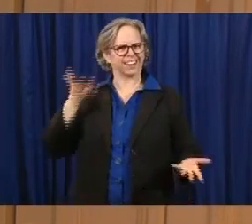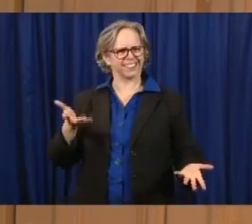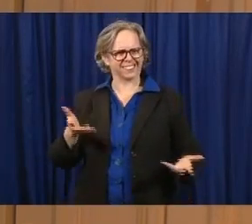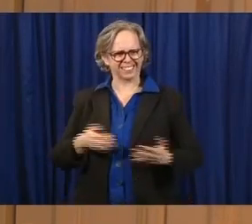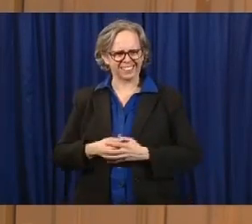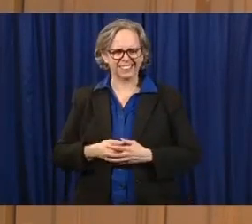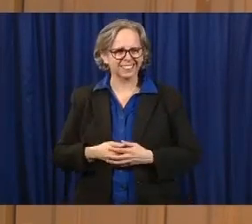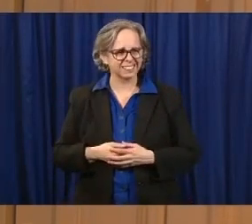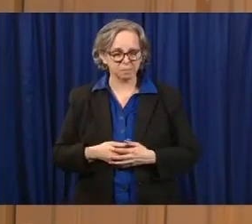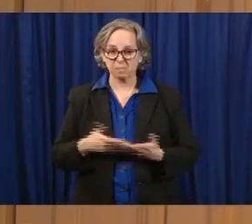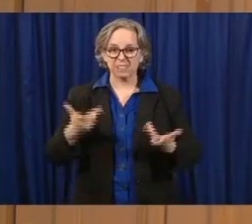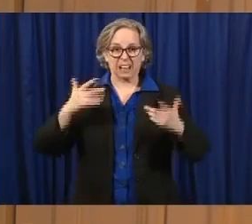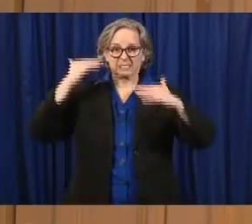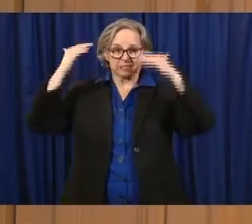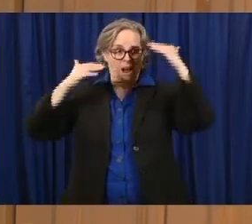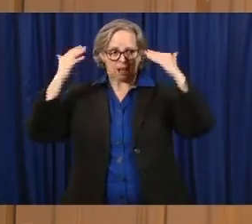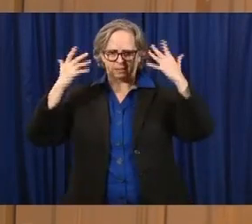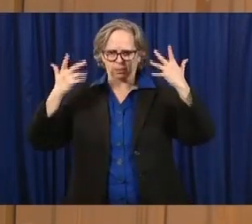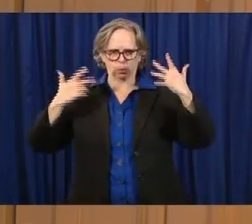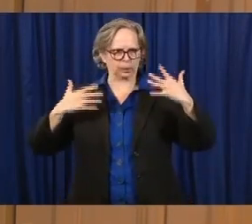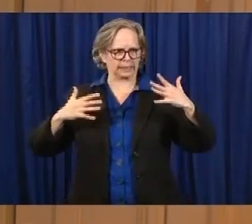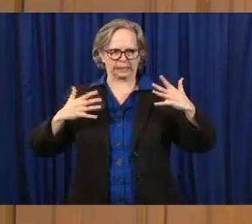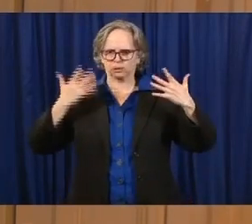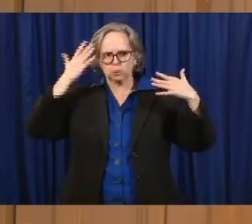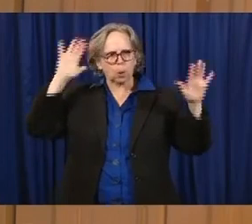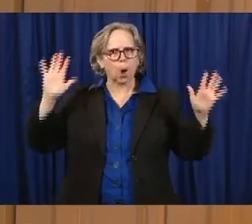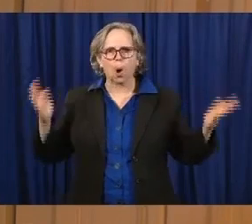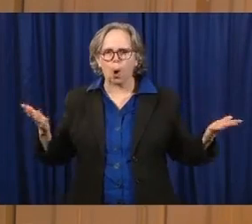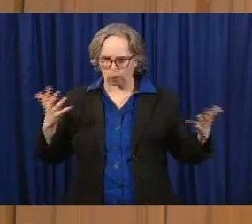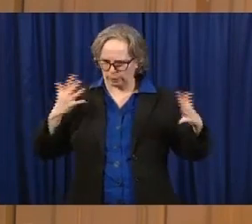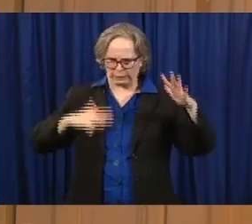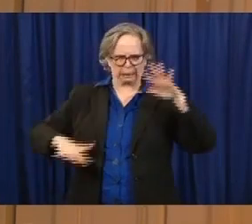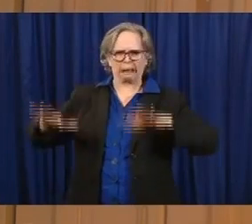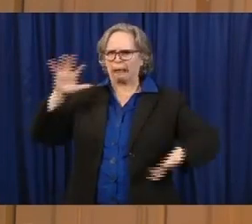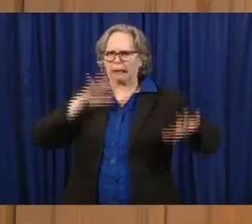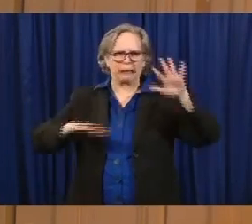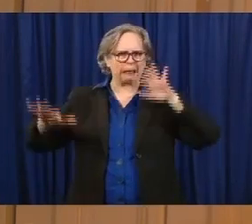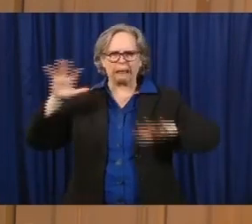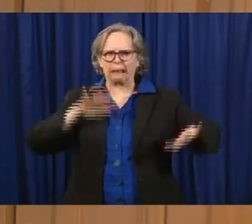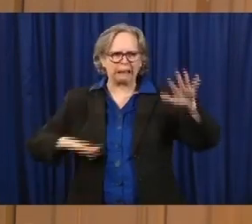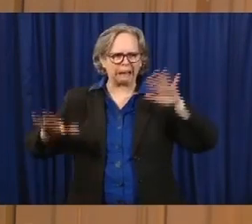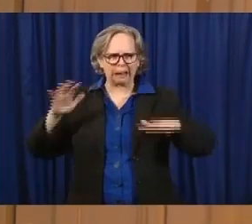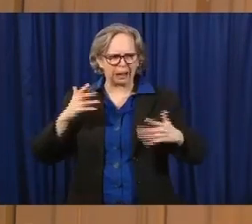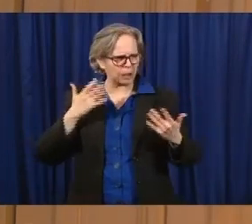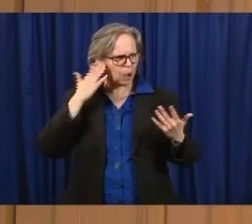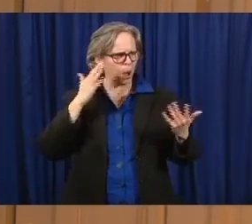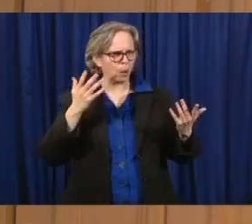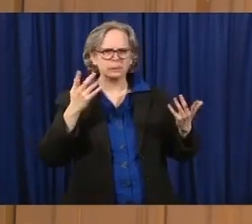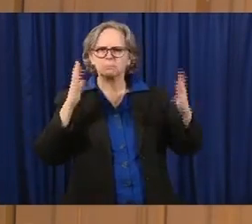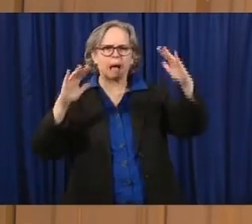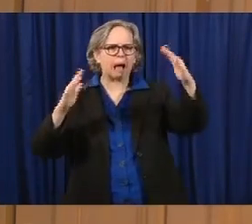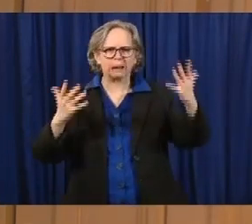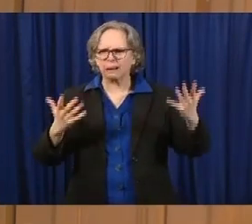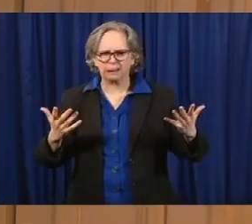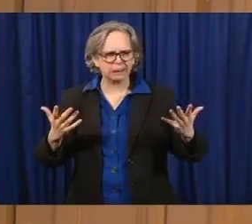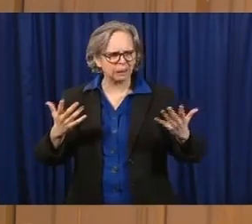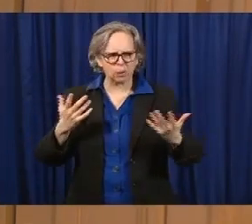know exactly ourselves what we're going through. This is an